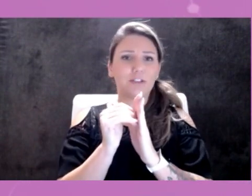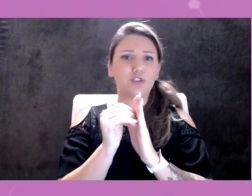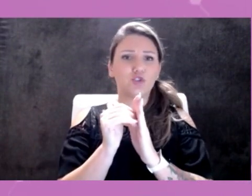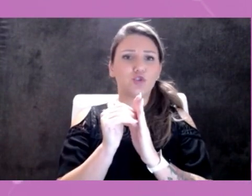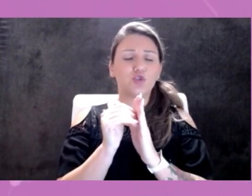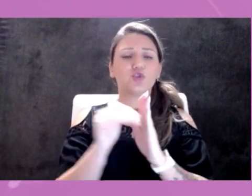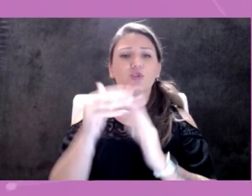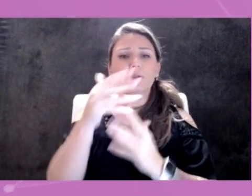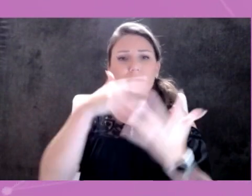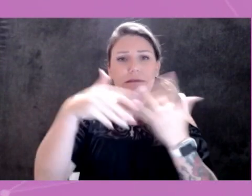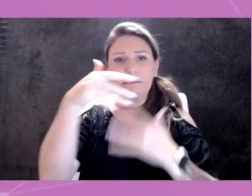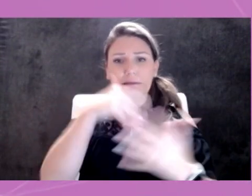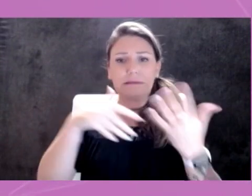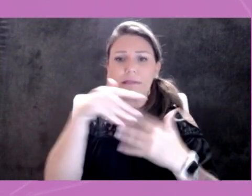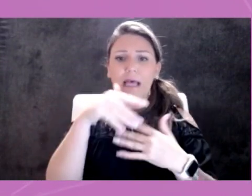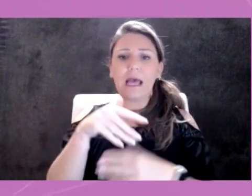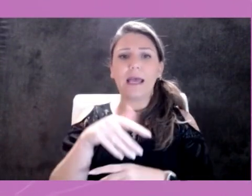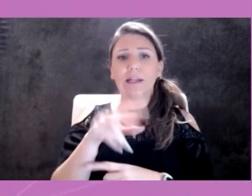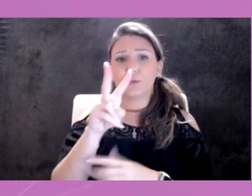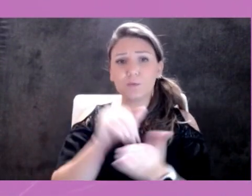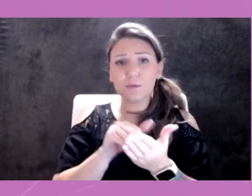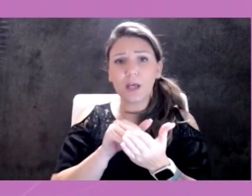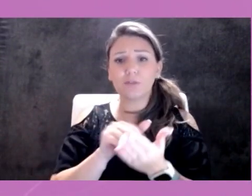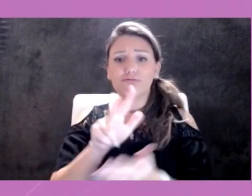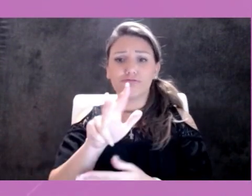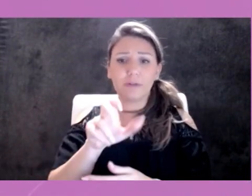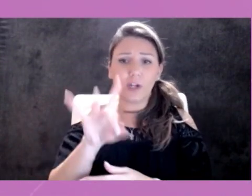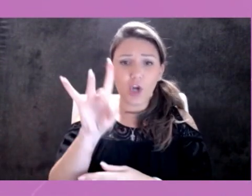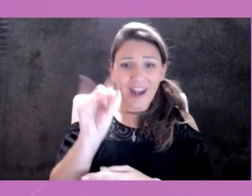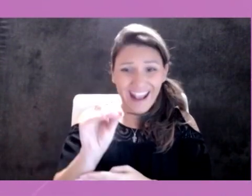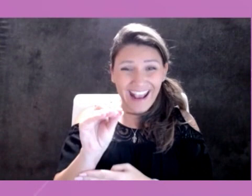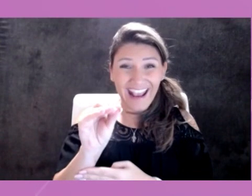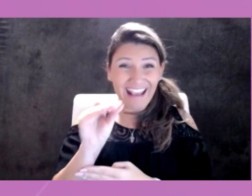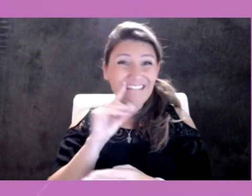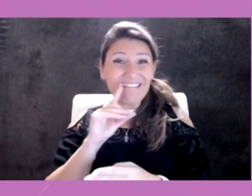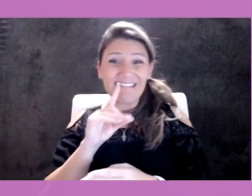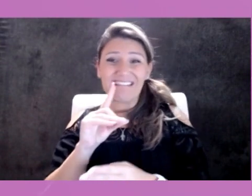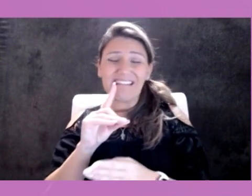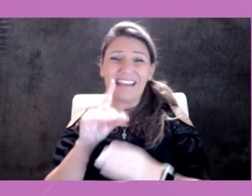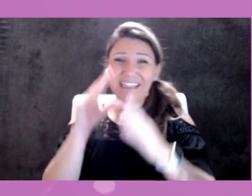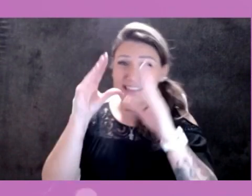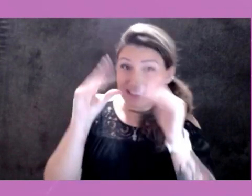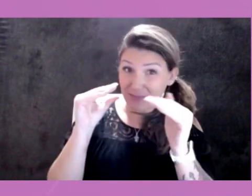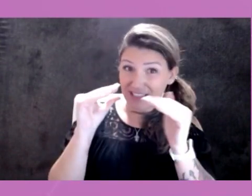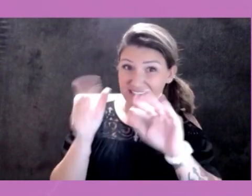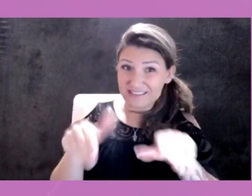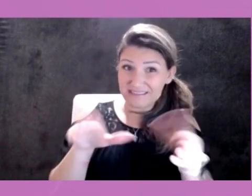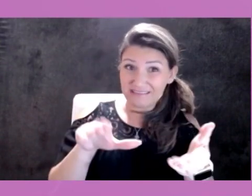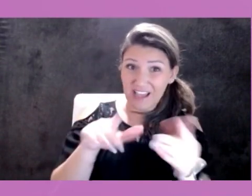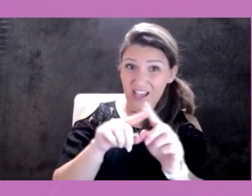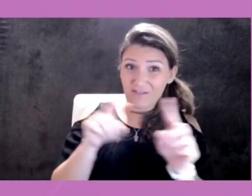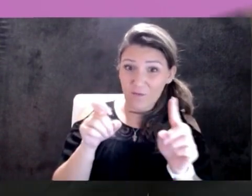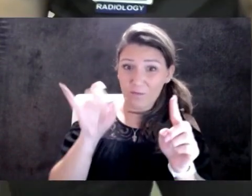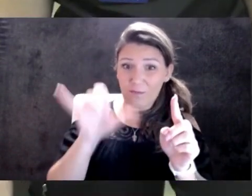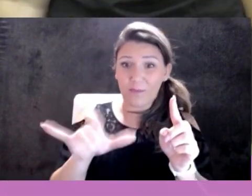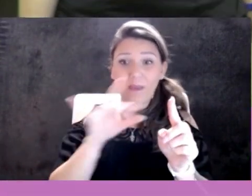breast cancer this year, with 370 expected to die from breast cancer.